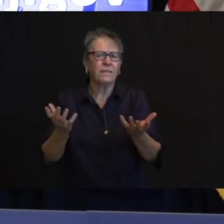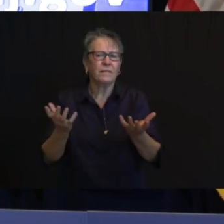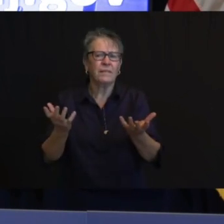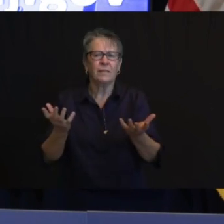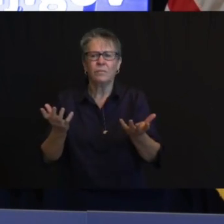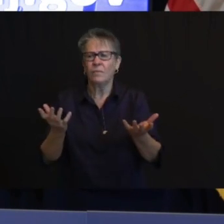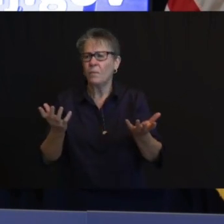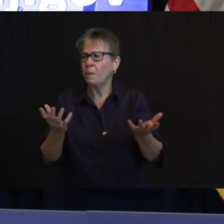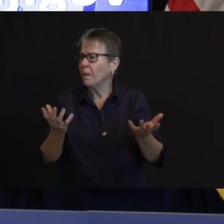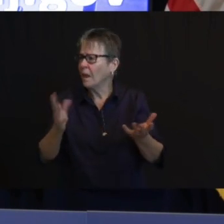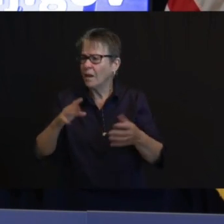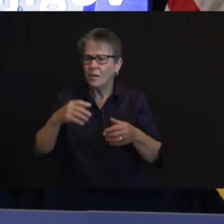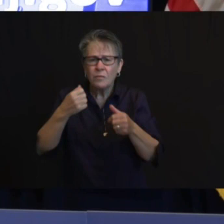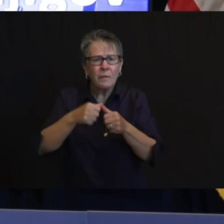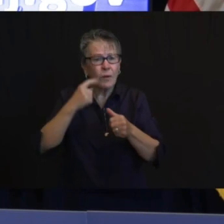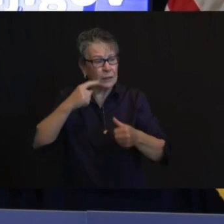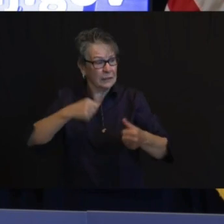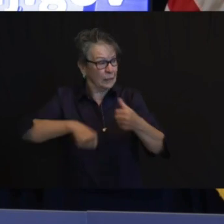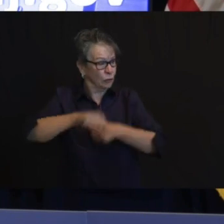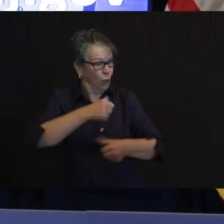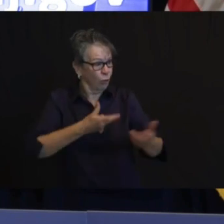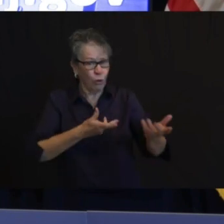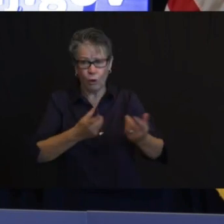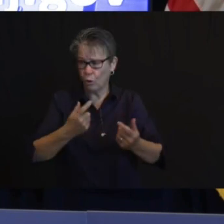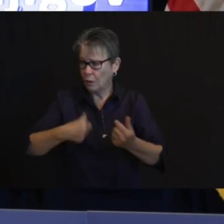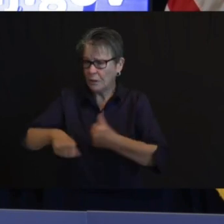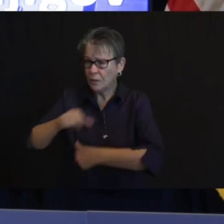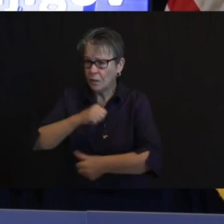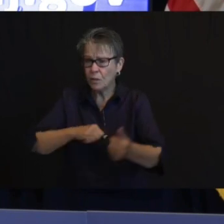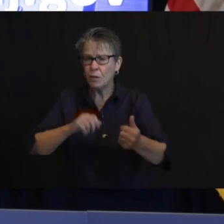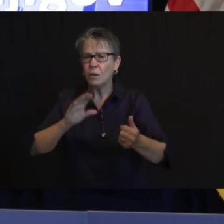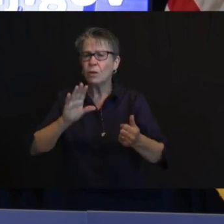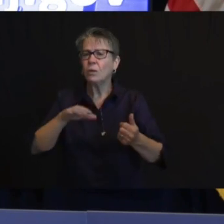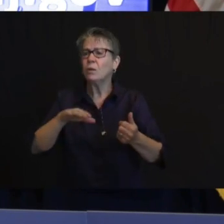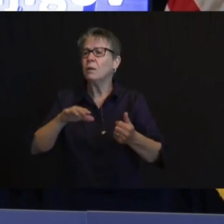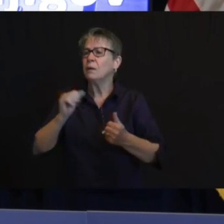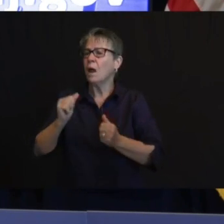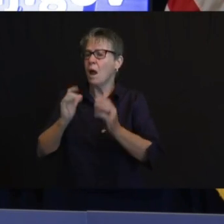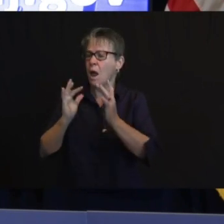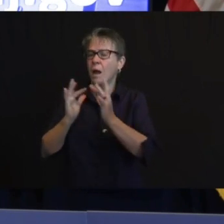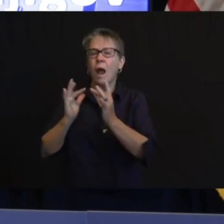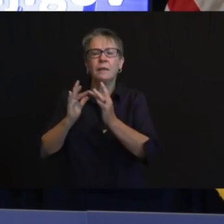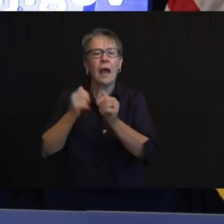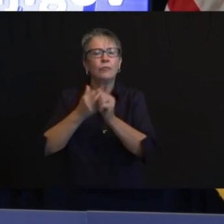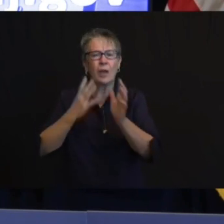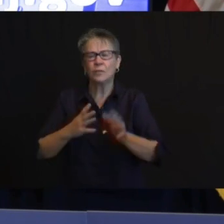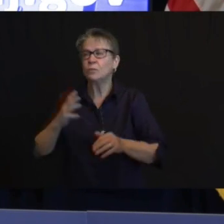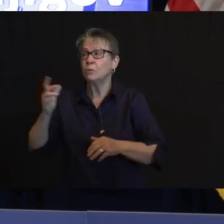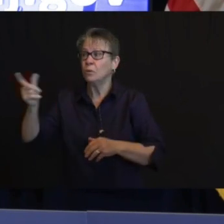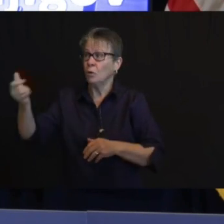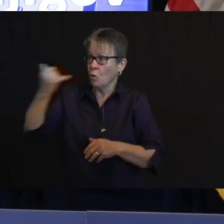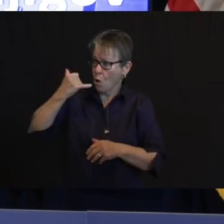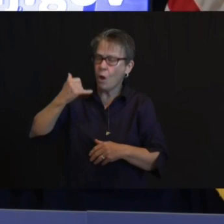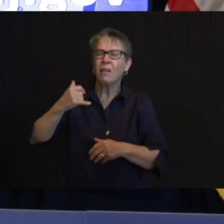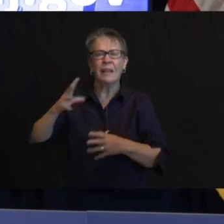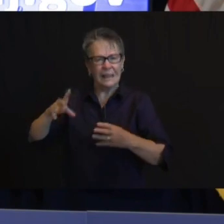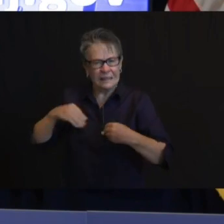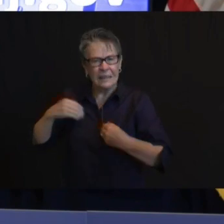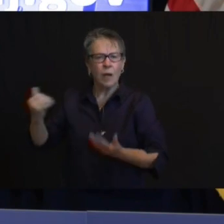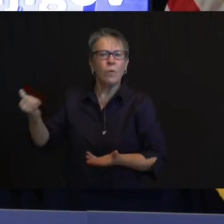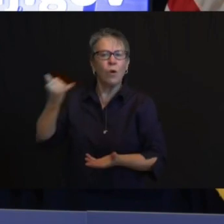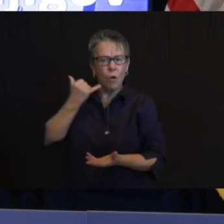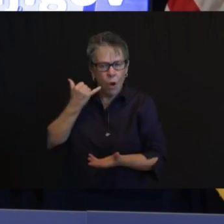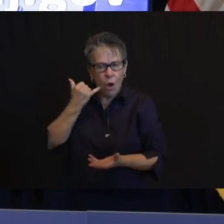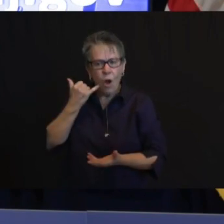other, for us all, please take the call, download the COVID Alert New Jersey app, and enjoy a safe